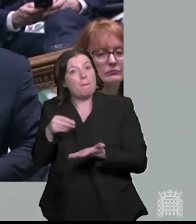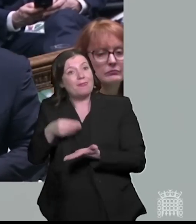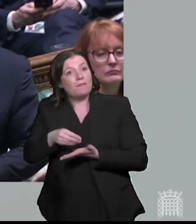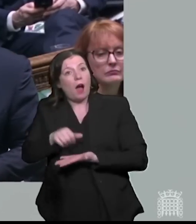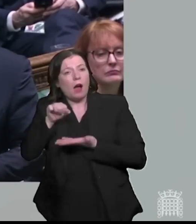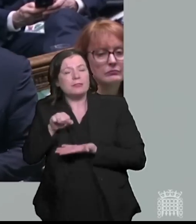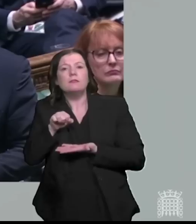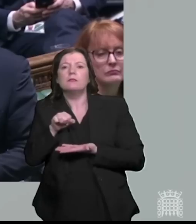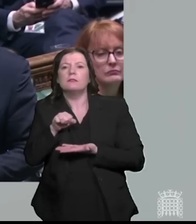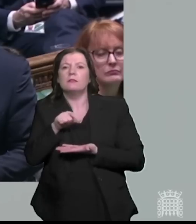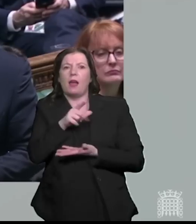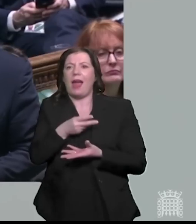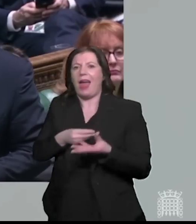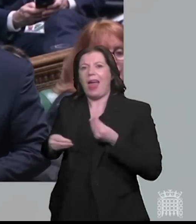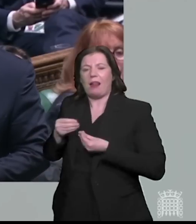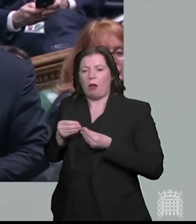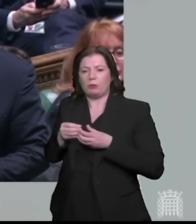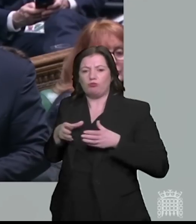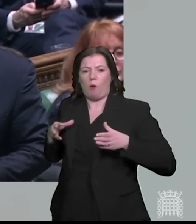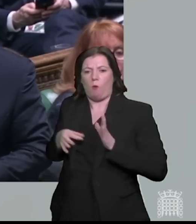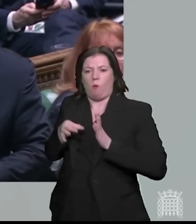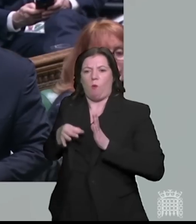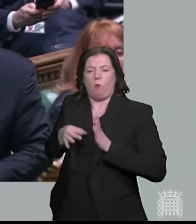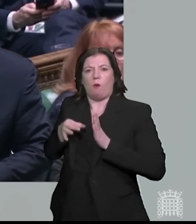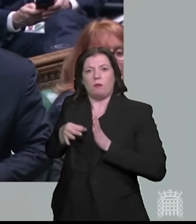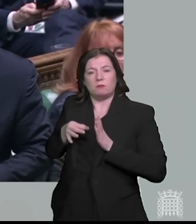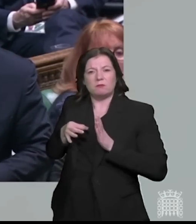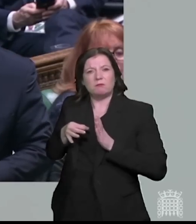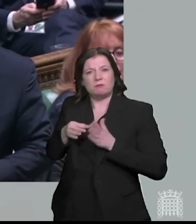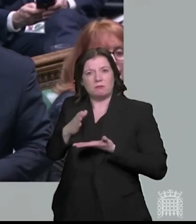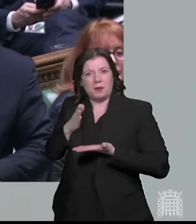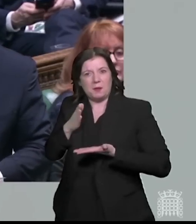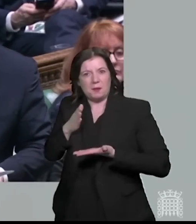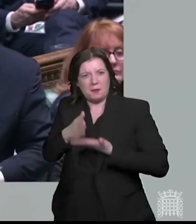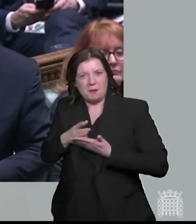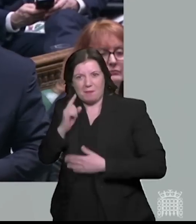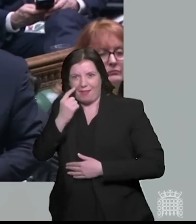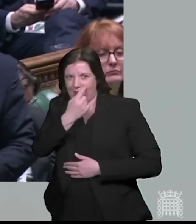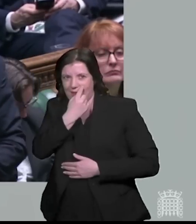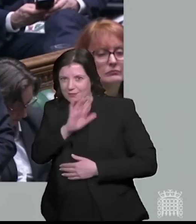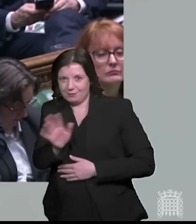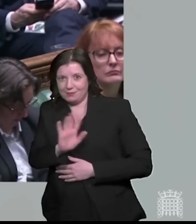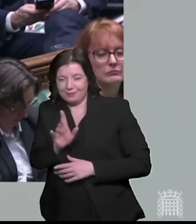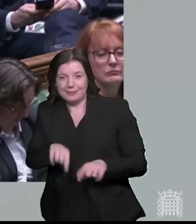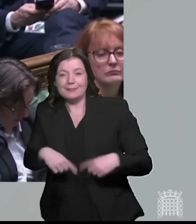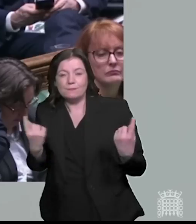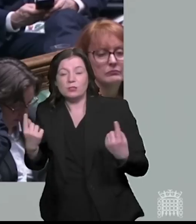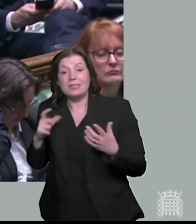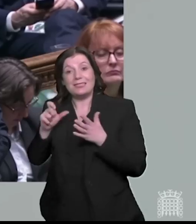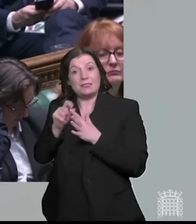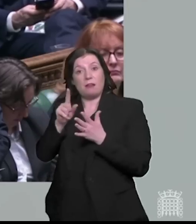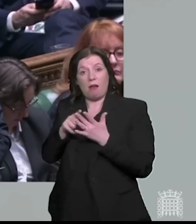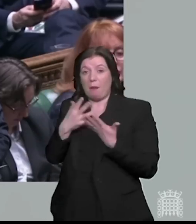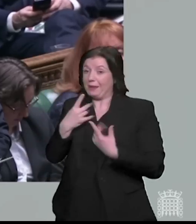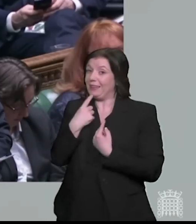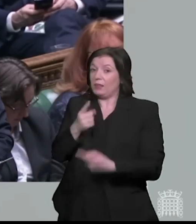reason to restrict economic growth, flying in the face of evidence to the contrary. On productivity, the CBI noted Britain